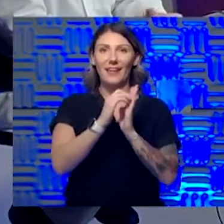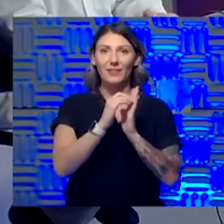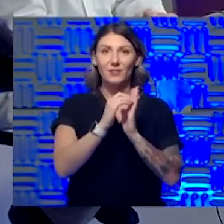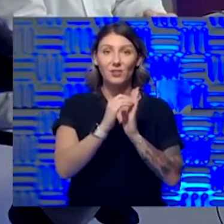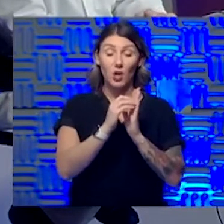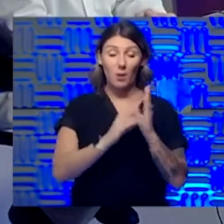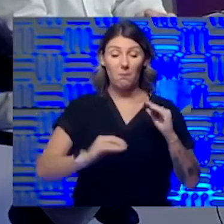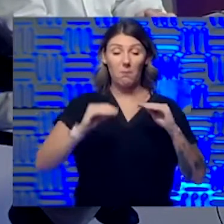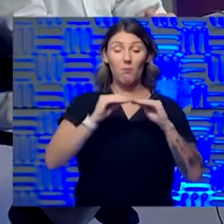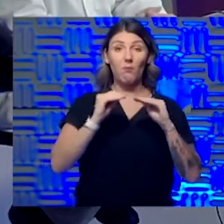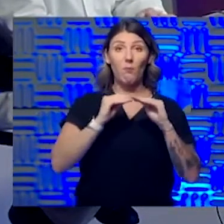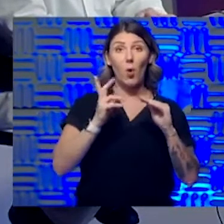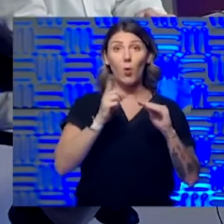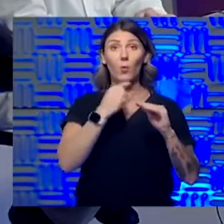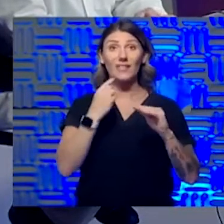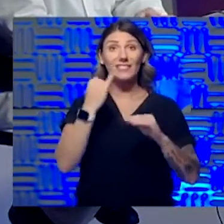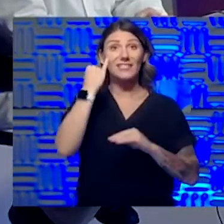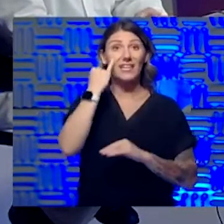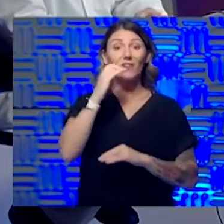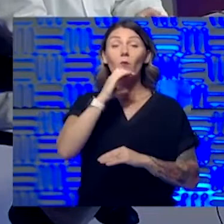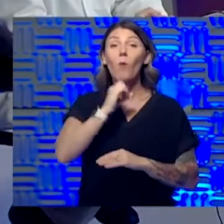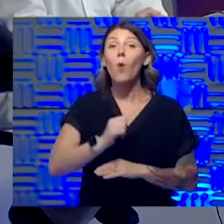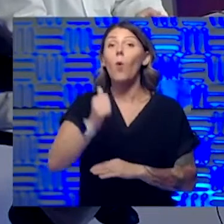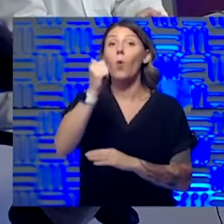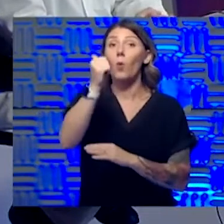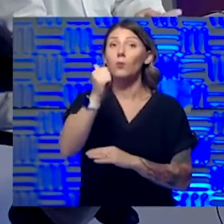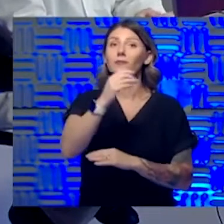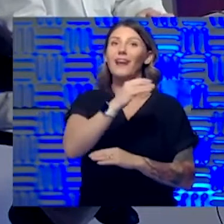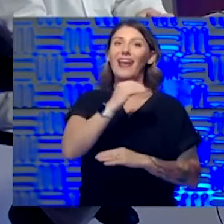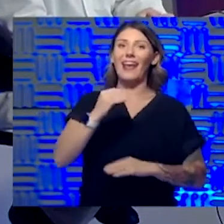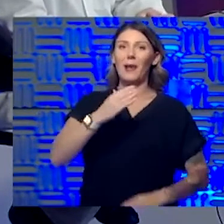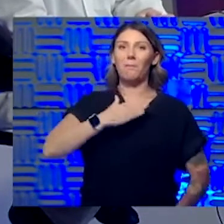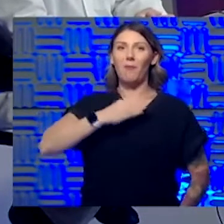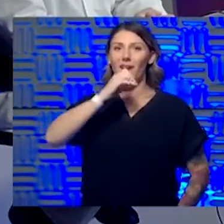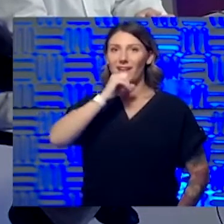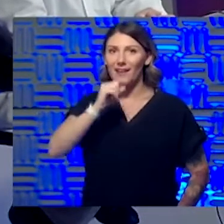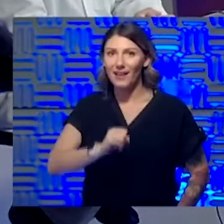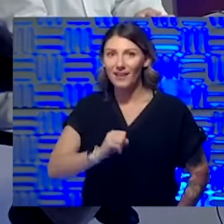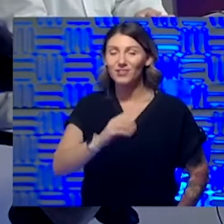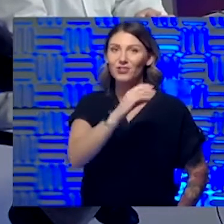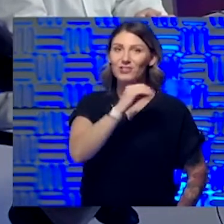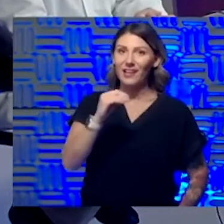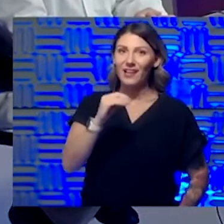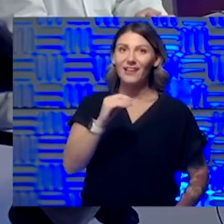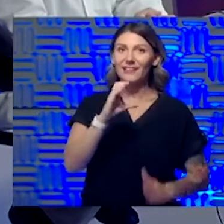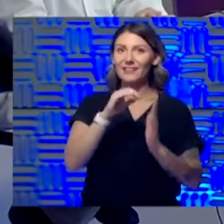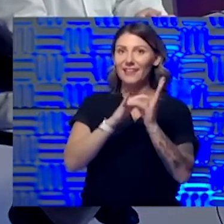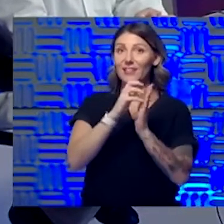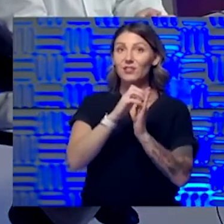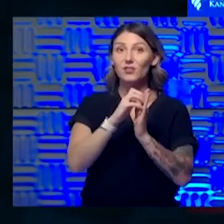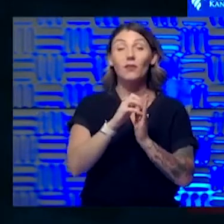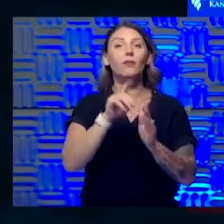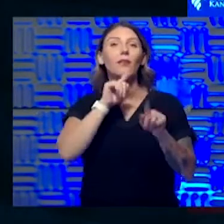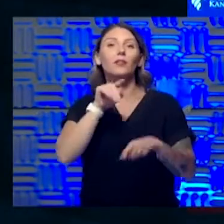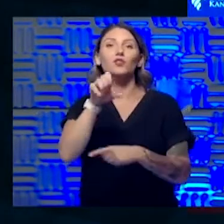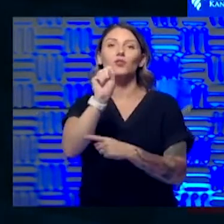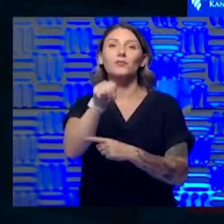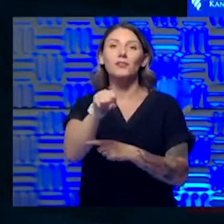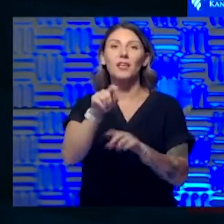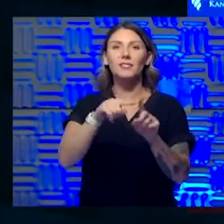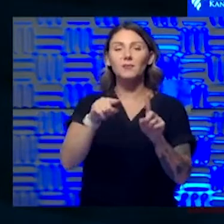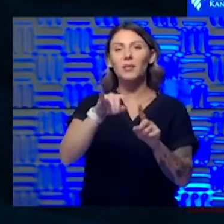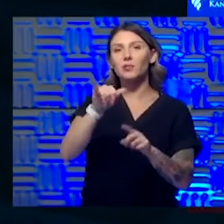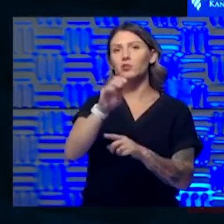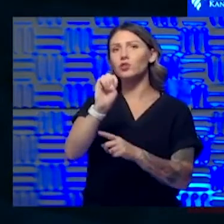I'm older? What do we know about COVID, my age, and cancer? Yeah, the answer to this is going to be yes, Jamie, but talk to us a little bit